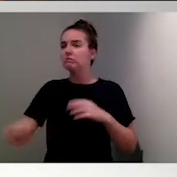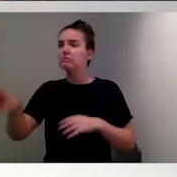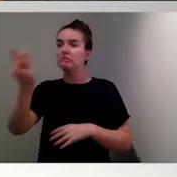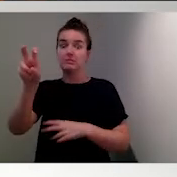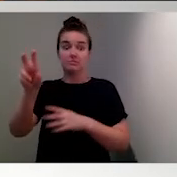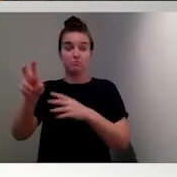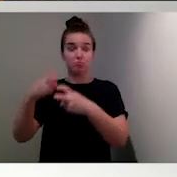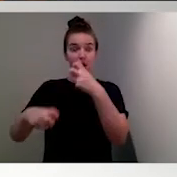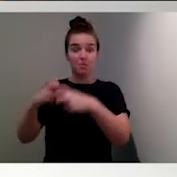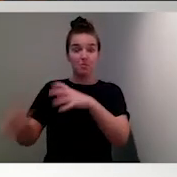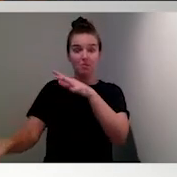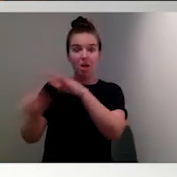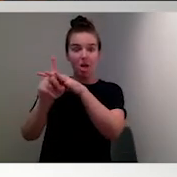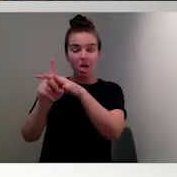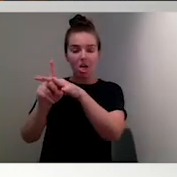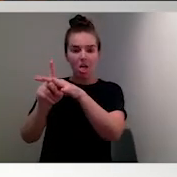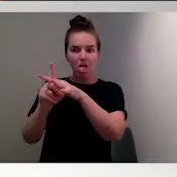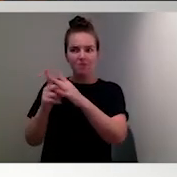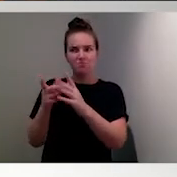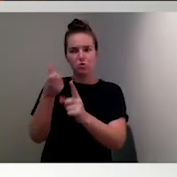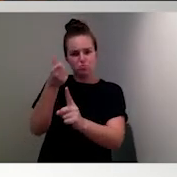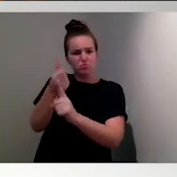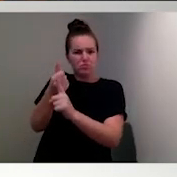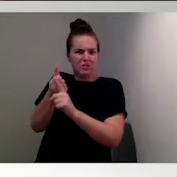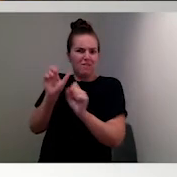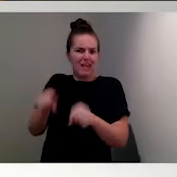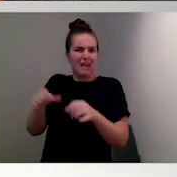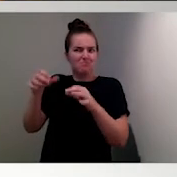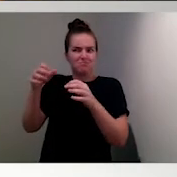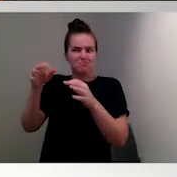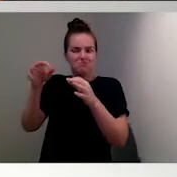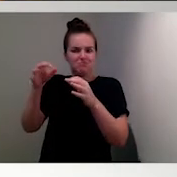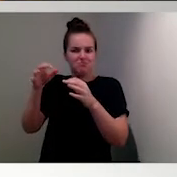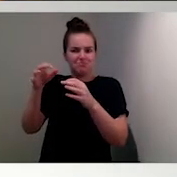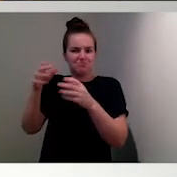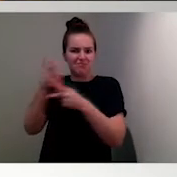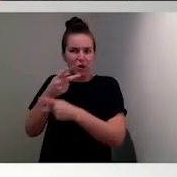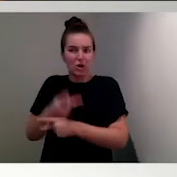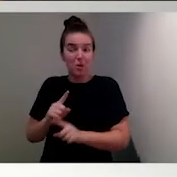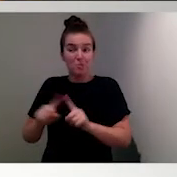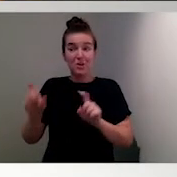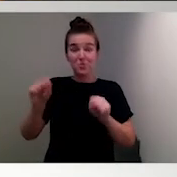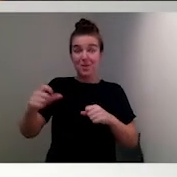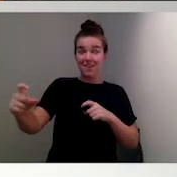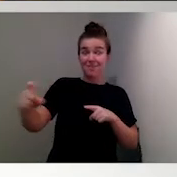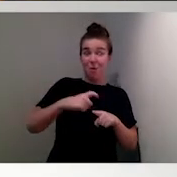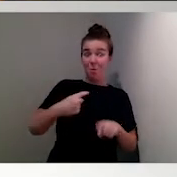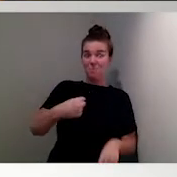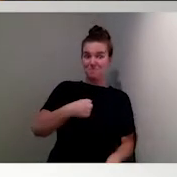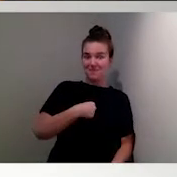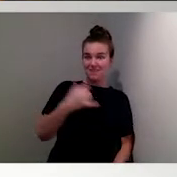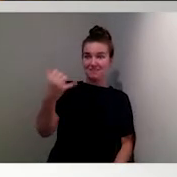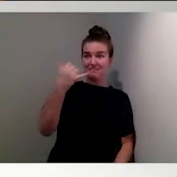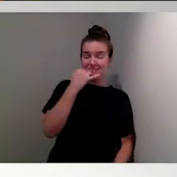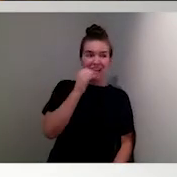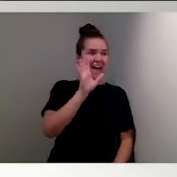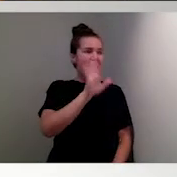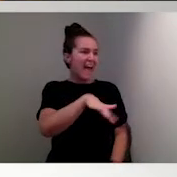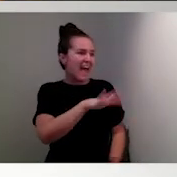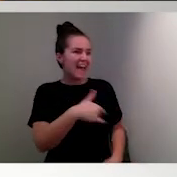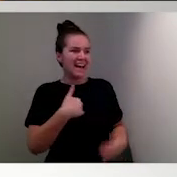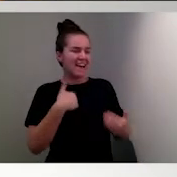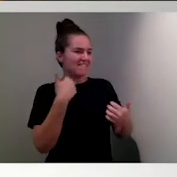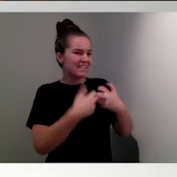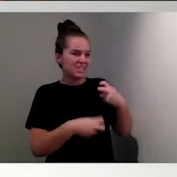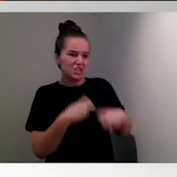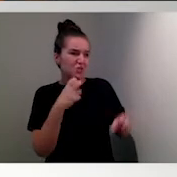it, but you can also call me or your travel advisor if it's somebody else and say, hey, I'm having this issue and I need help getting